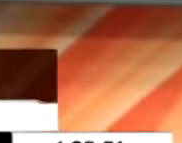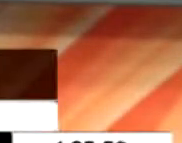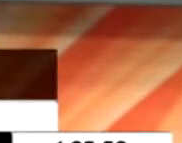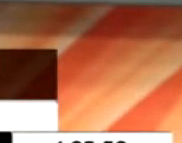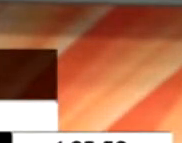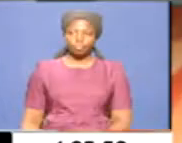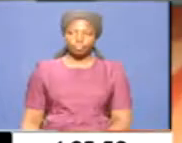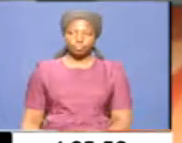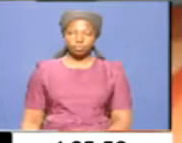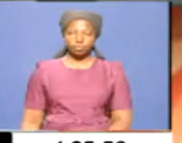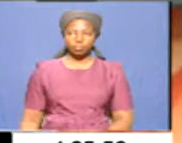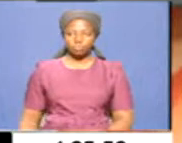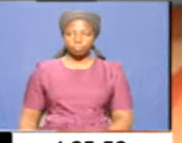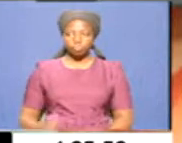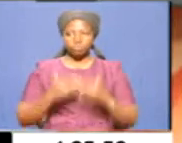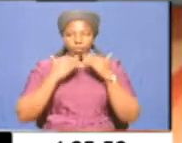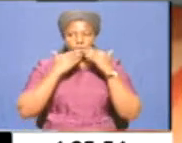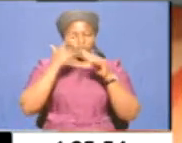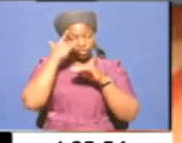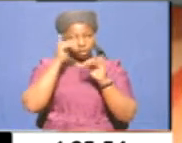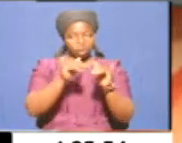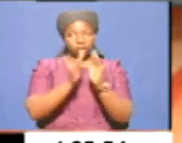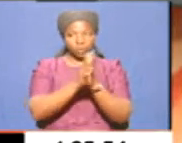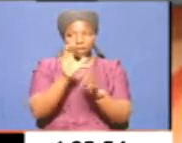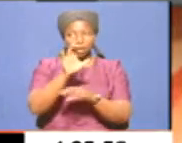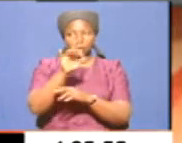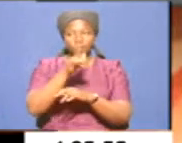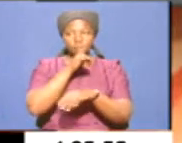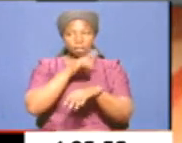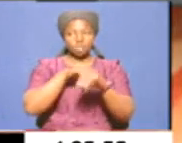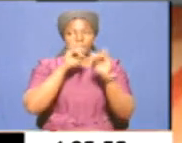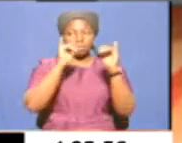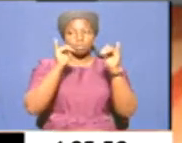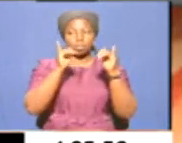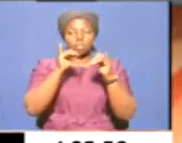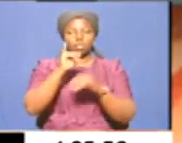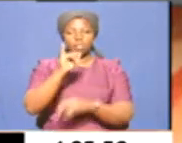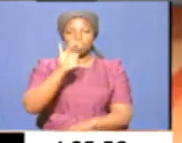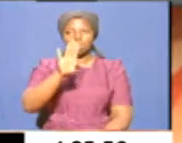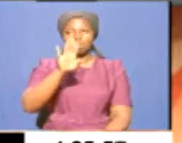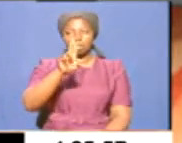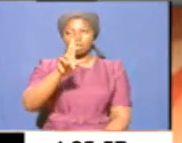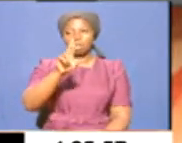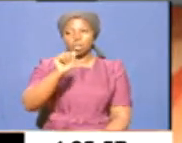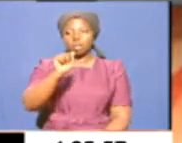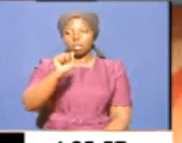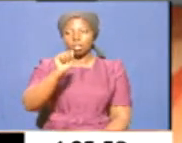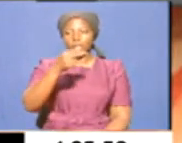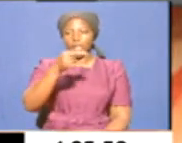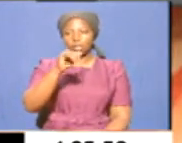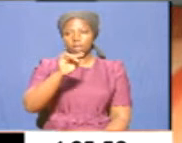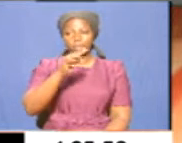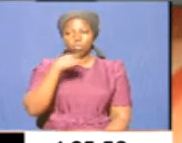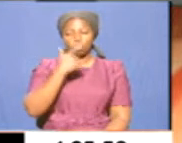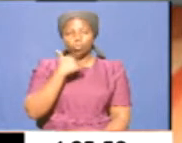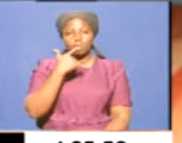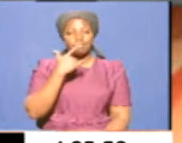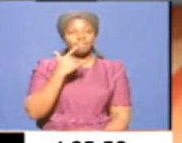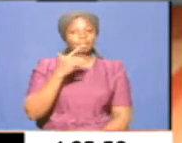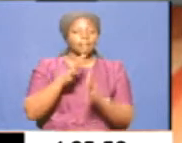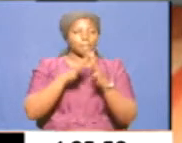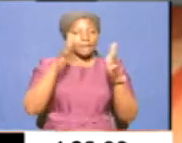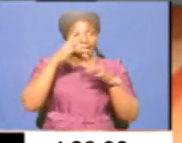Thank you for staying with the Channel One Lunchtime News. Now, Ibrahim Kipkemboi Rotich, the key suspect in the murder of former world